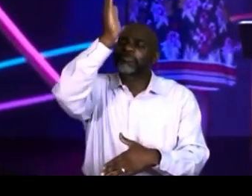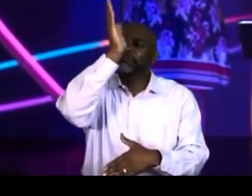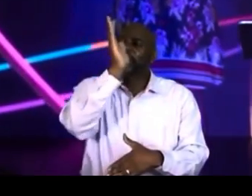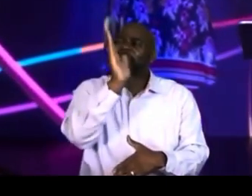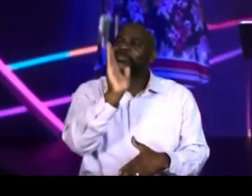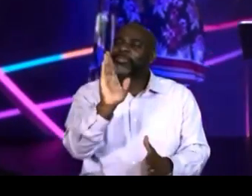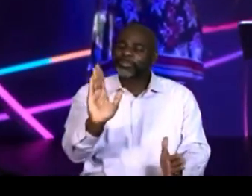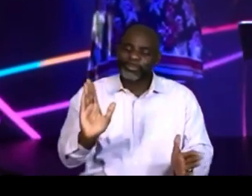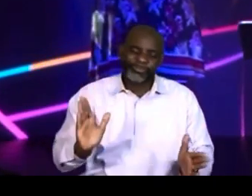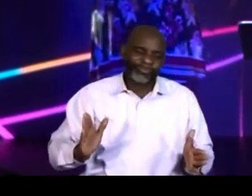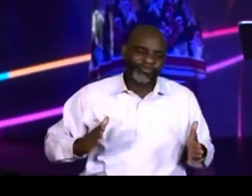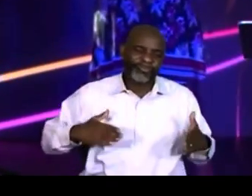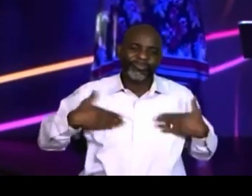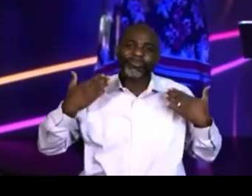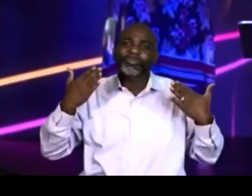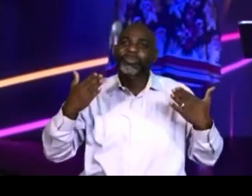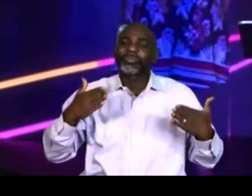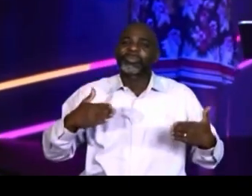Woo!